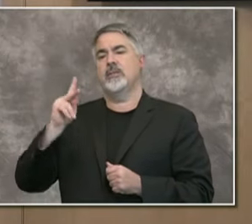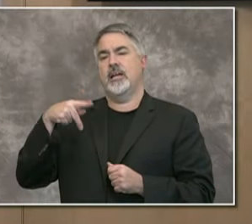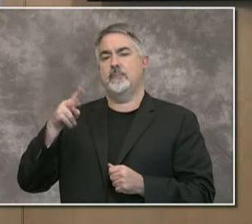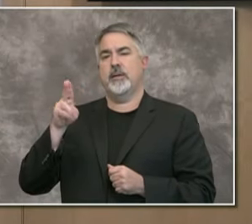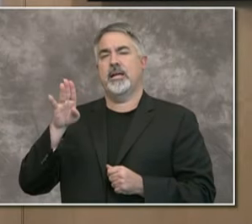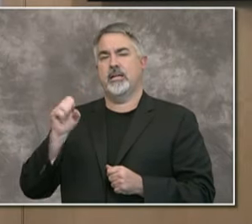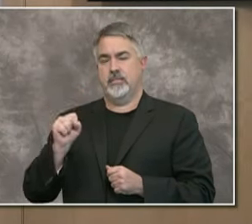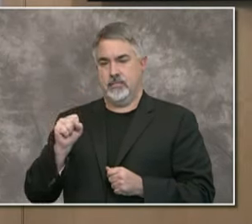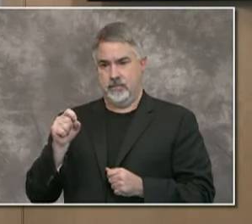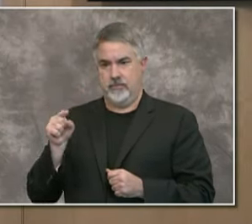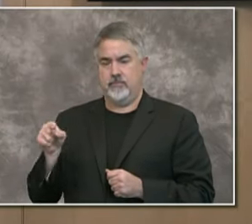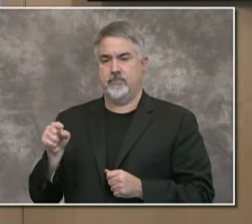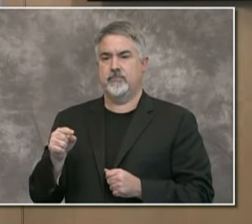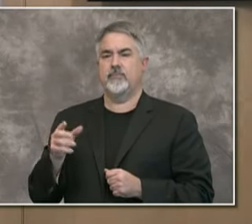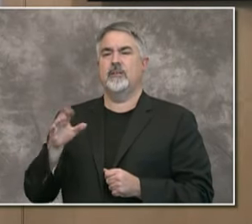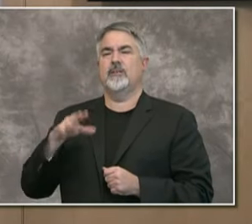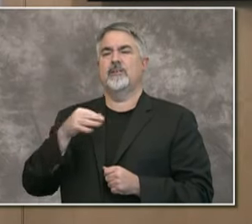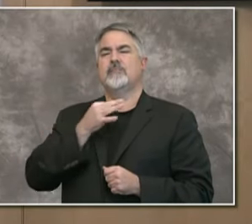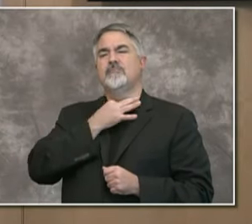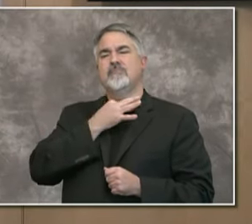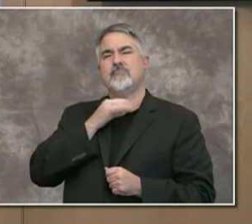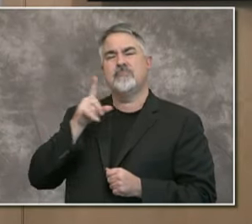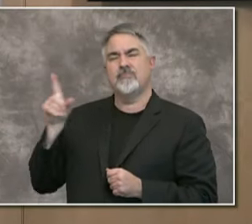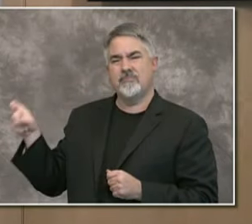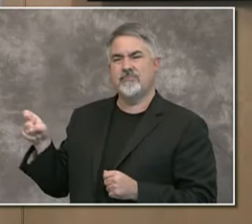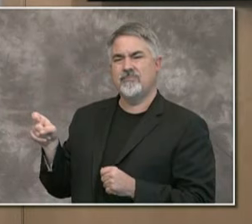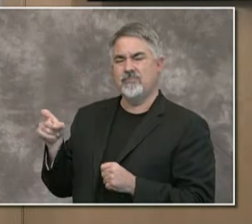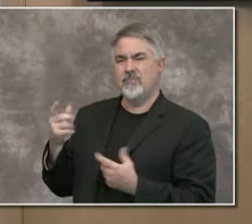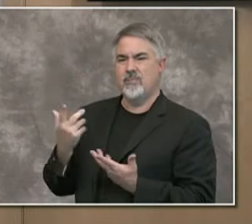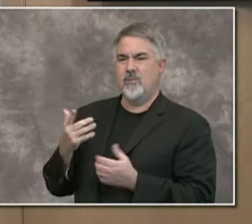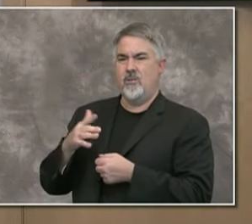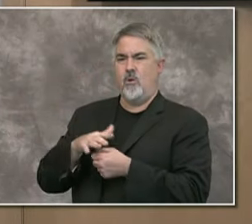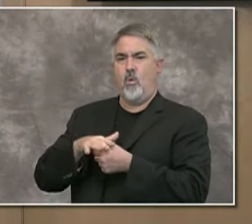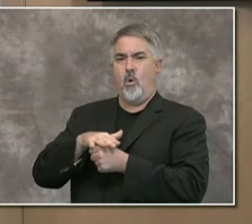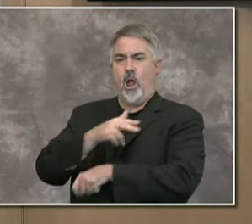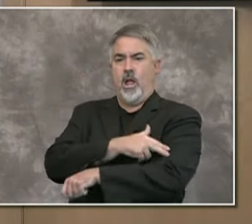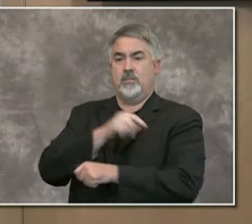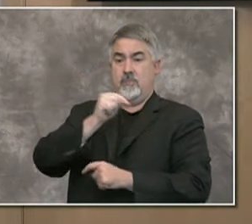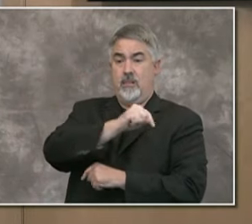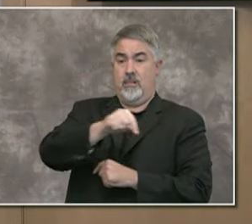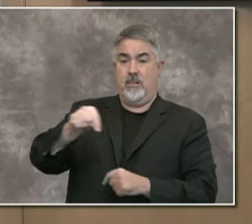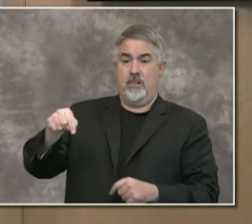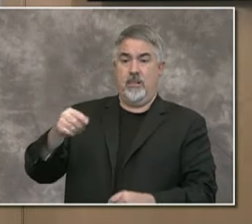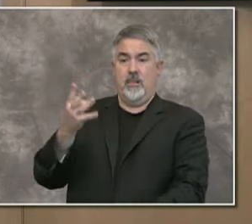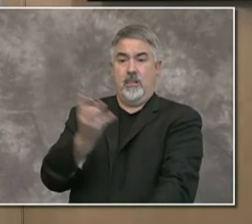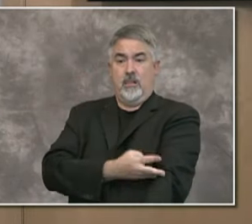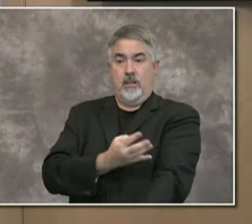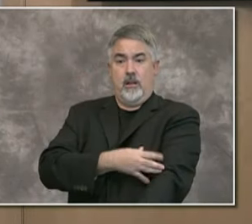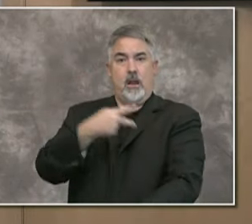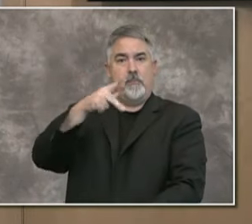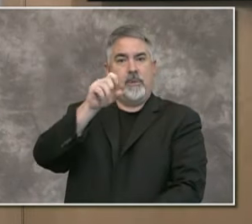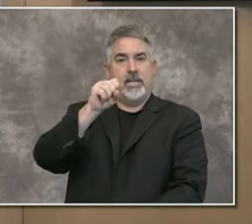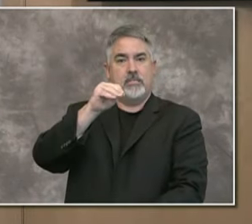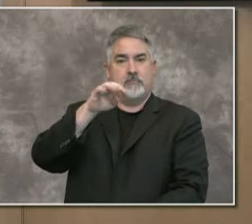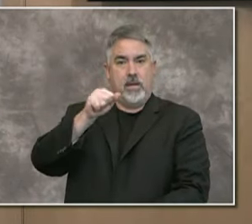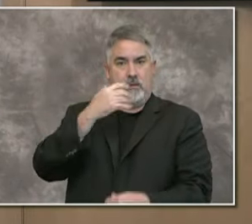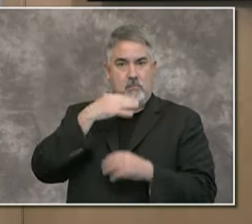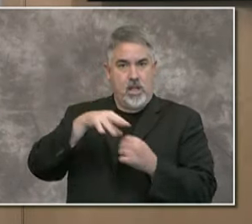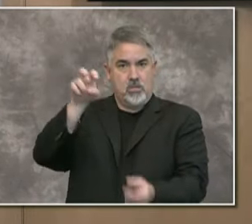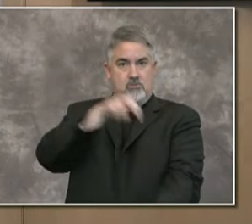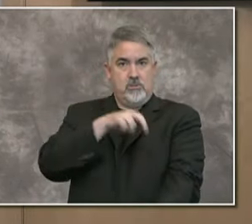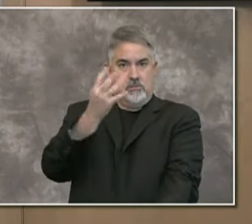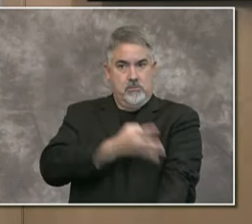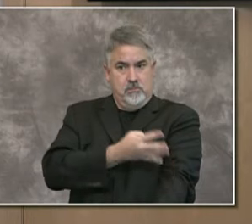that hospitals, local hospitals, are reaching out on a daily basis looking for plasma to get antibodies from recovered coronavirus patients to use as a